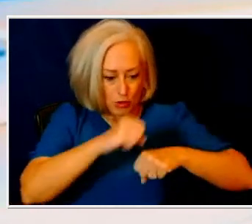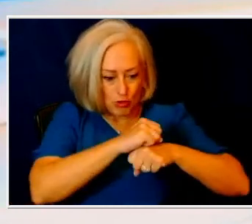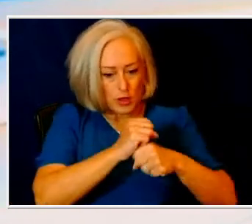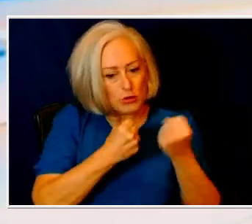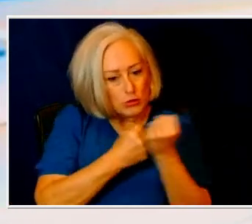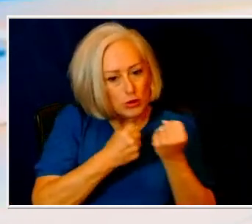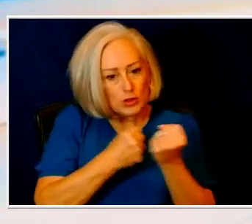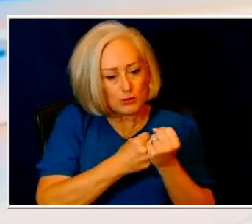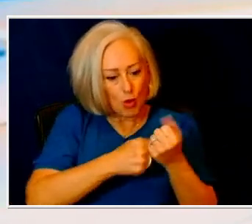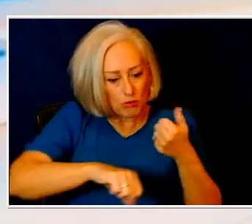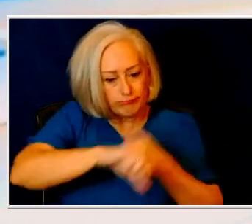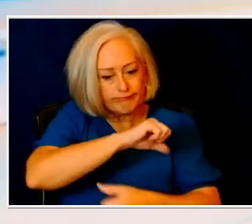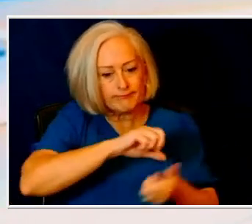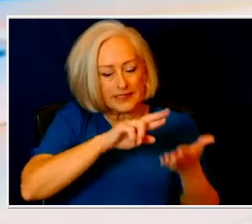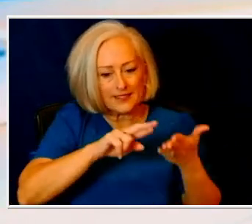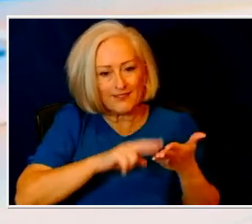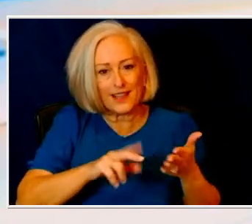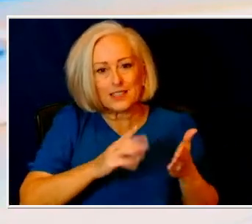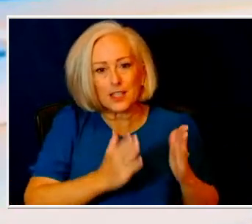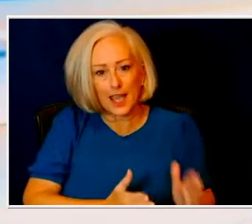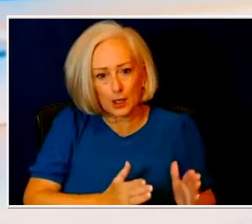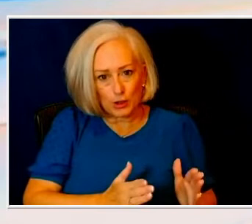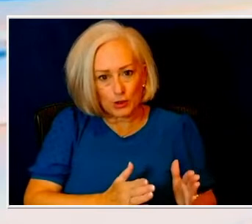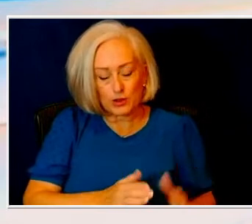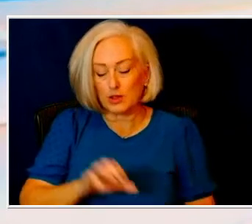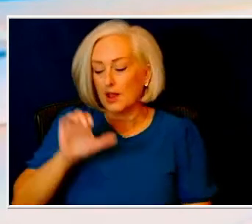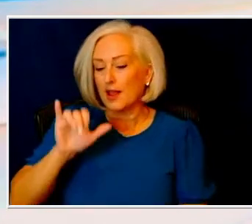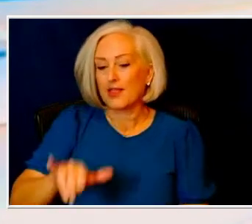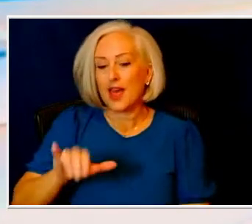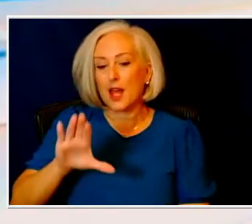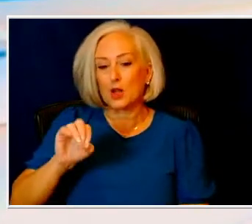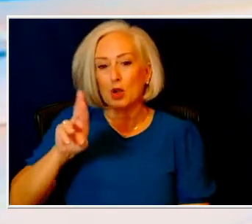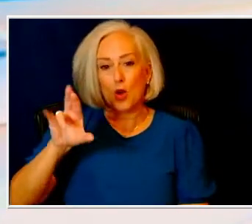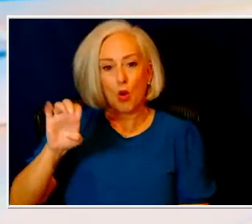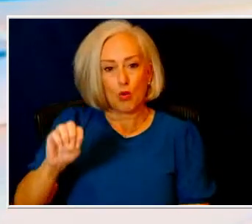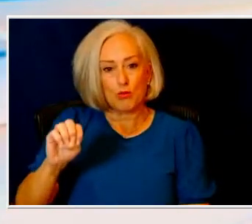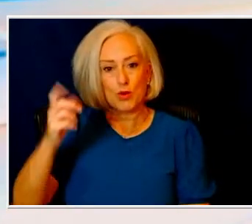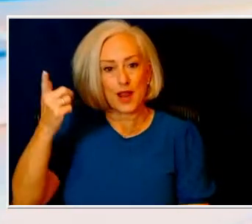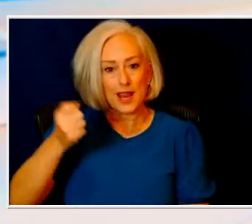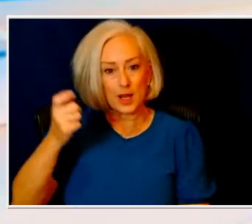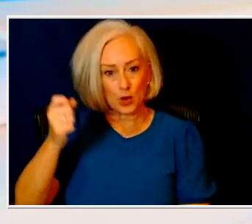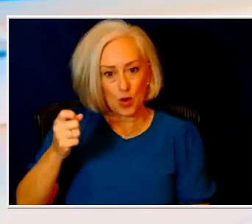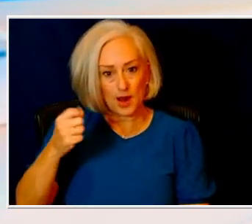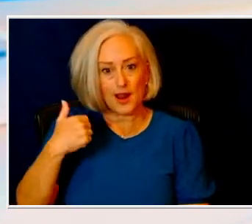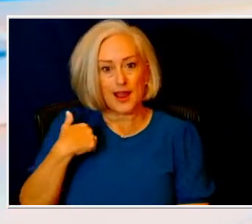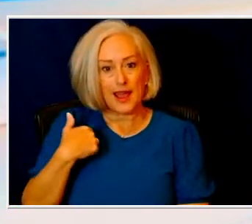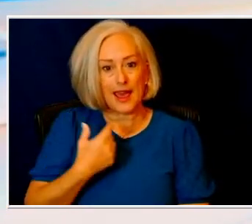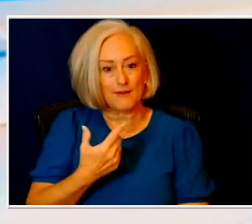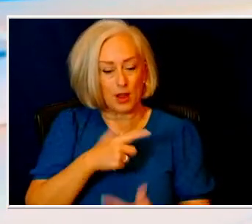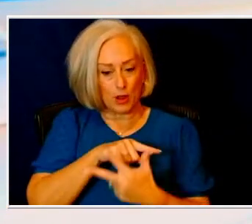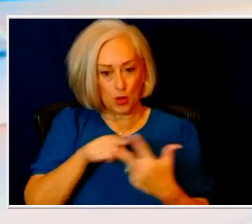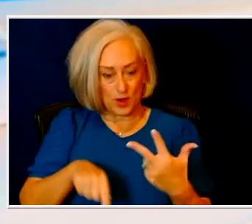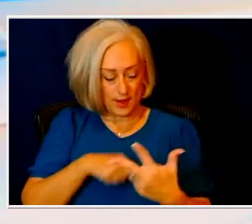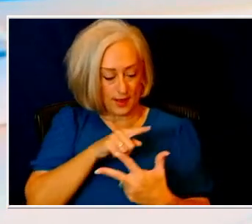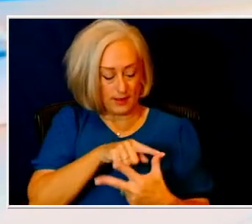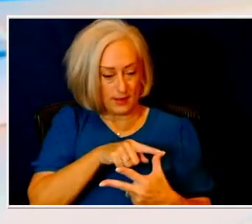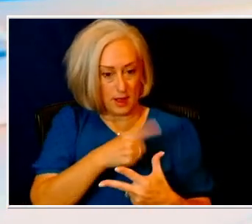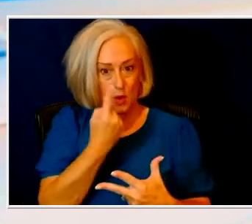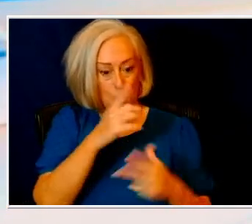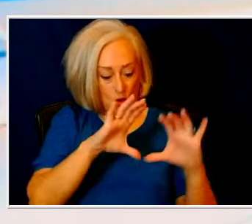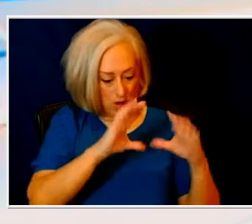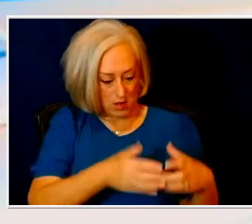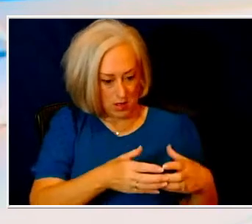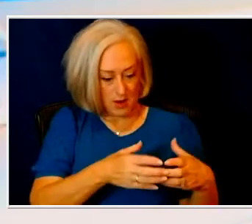investigators. And so in this COBRA grant, we have three primary cores. One core is to help people doing clinical